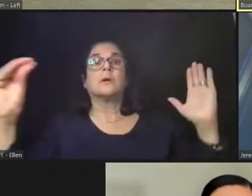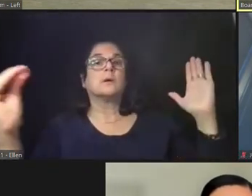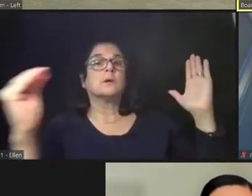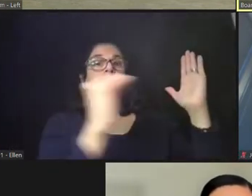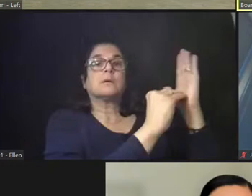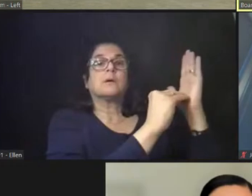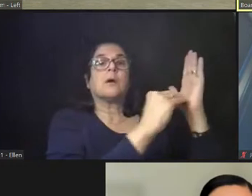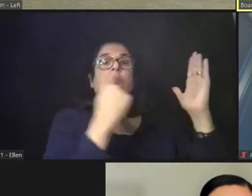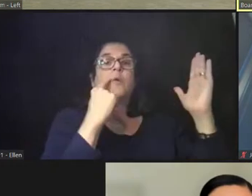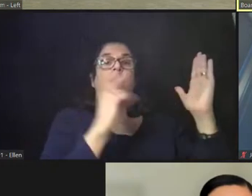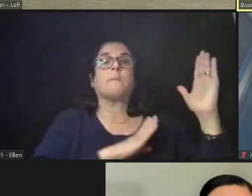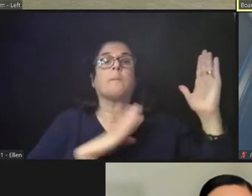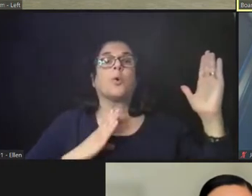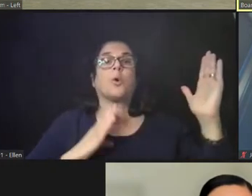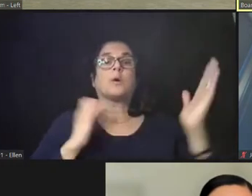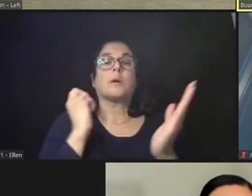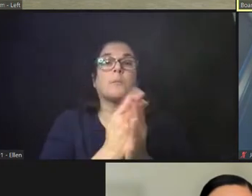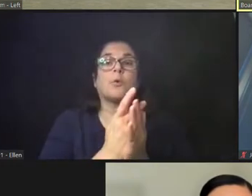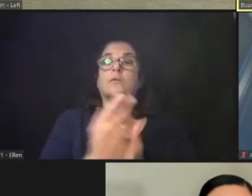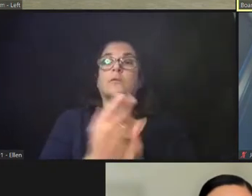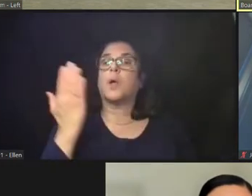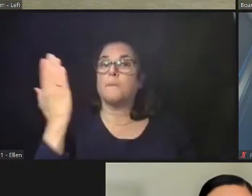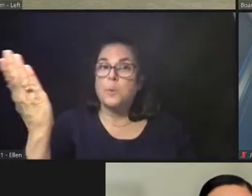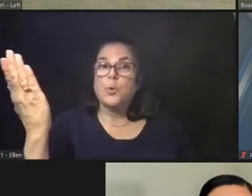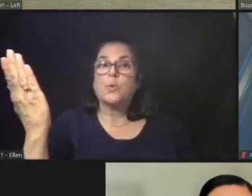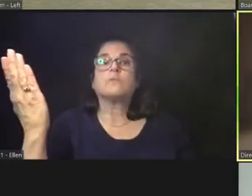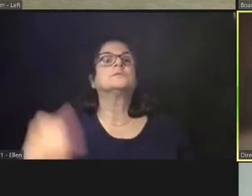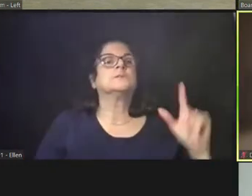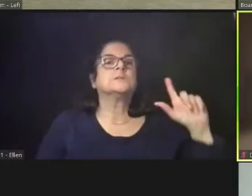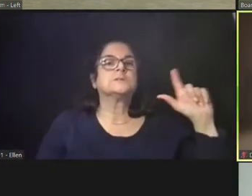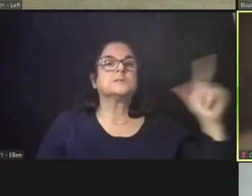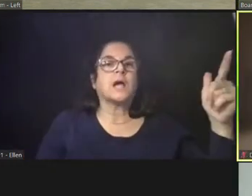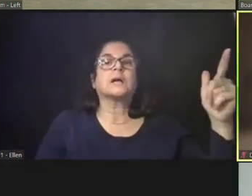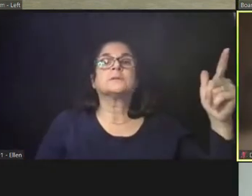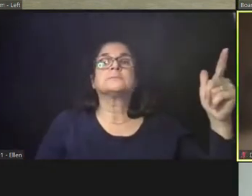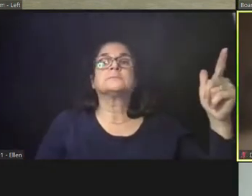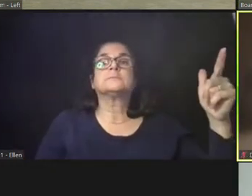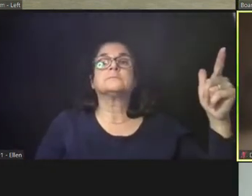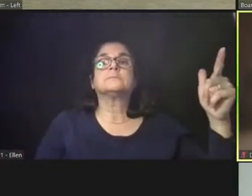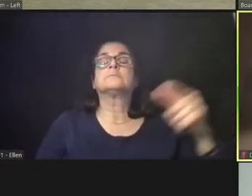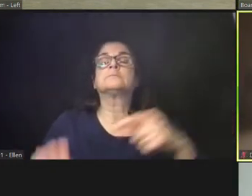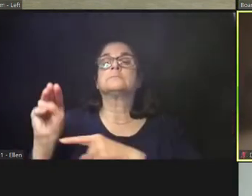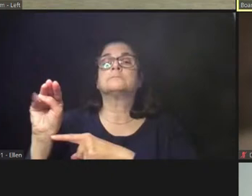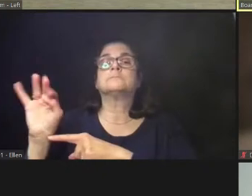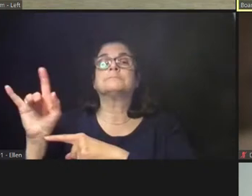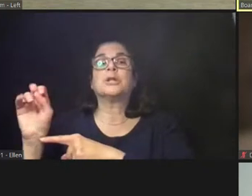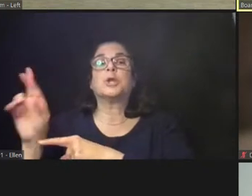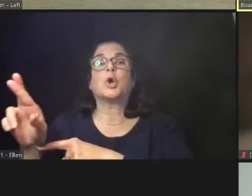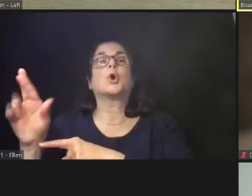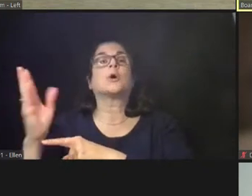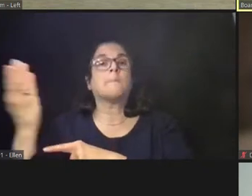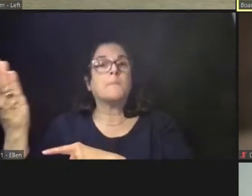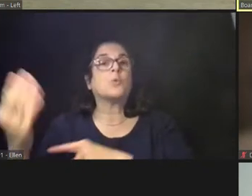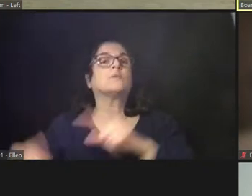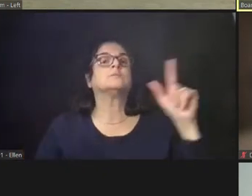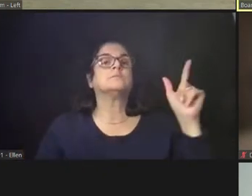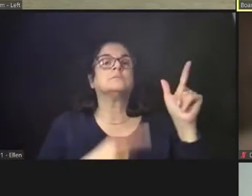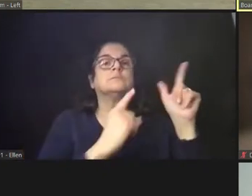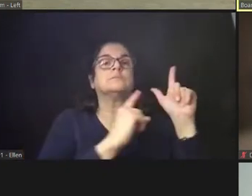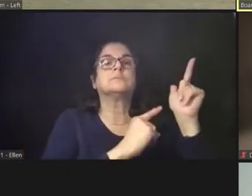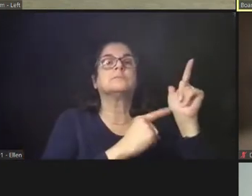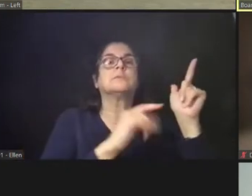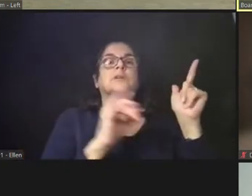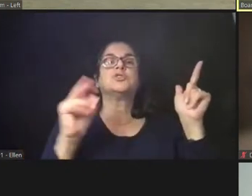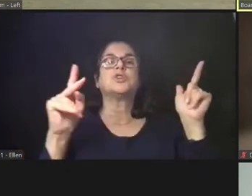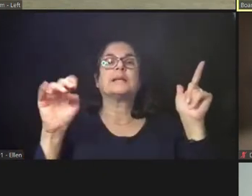board approval. So moved. Second. Dr. Miller, seconded by Director Jakes. Number